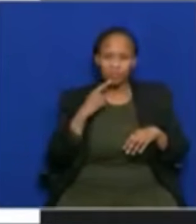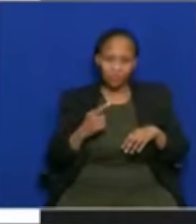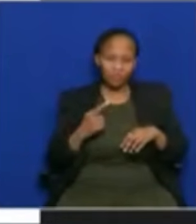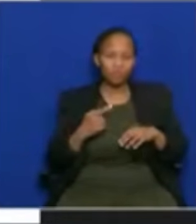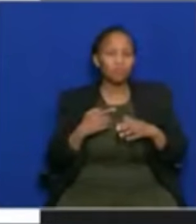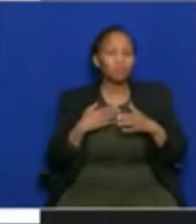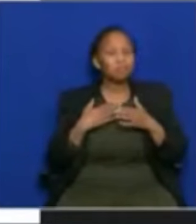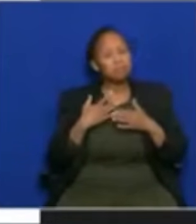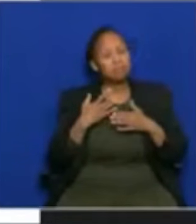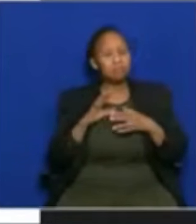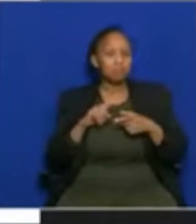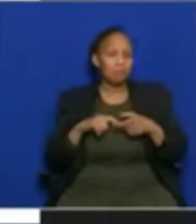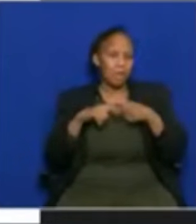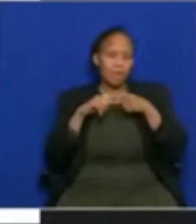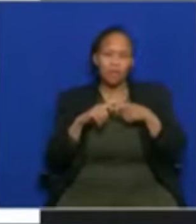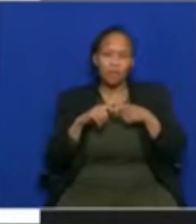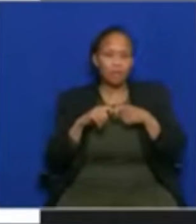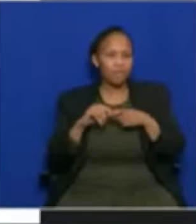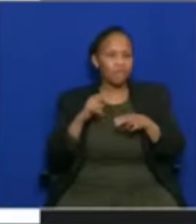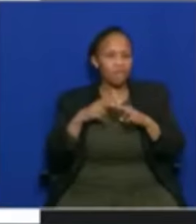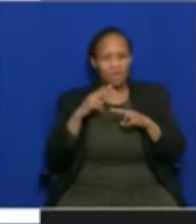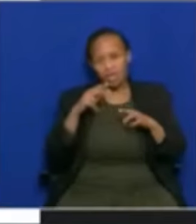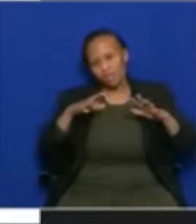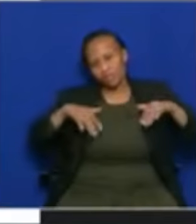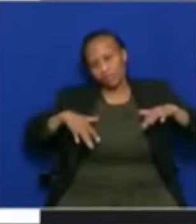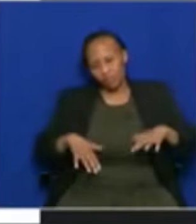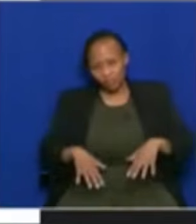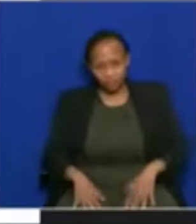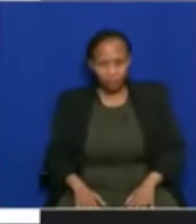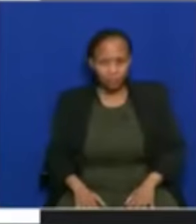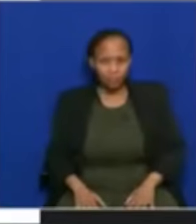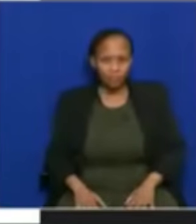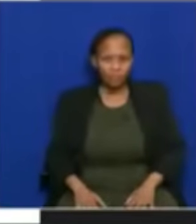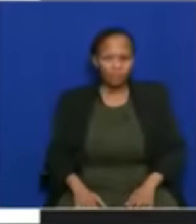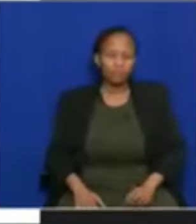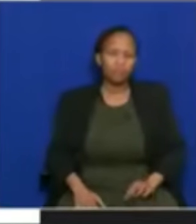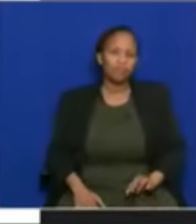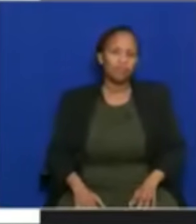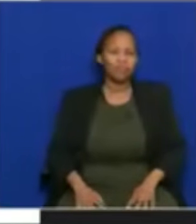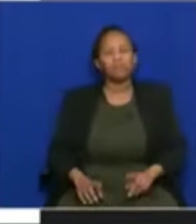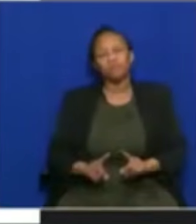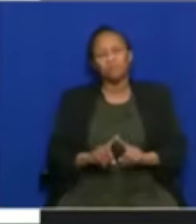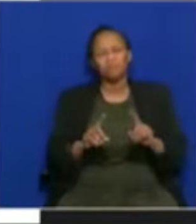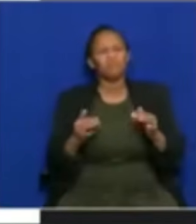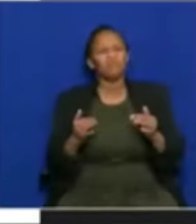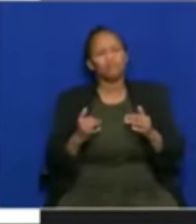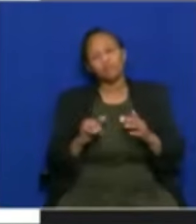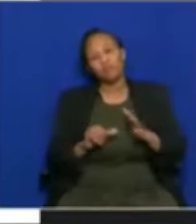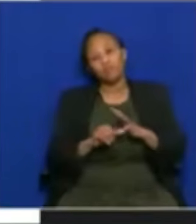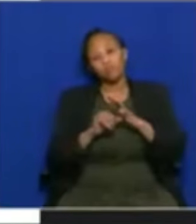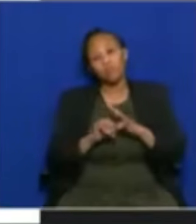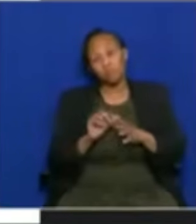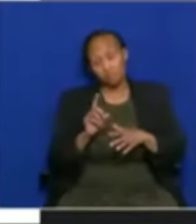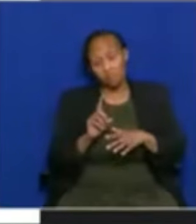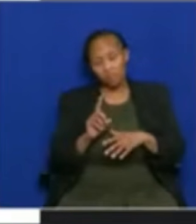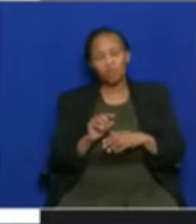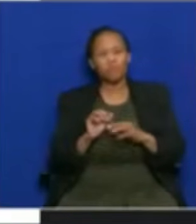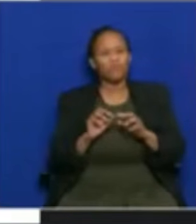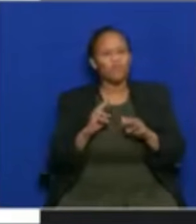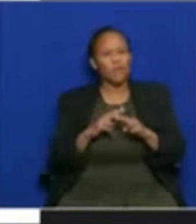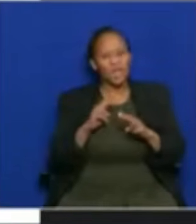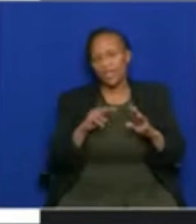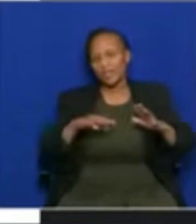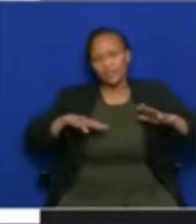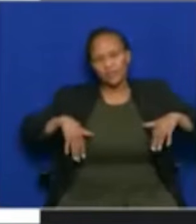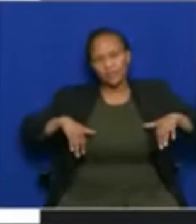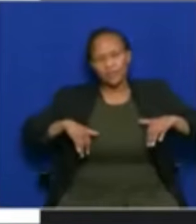finalized. There's some wording issue there. But the key issue is that it's not finalized. It just acknowledges that they have received